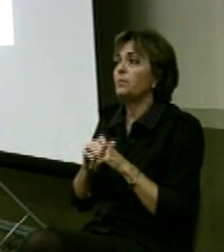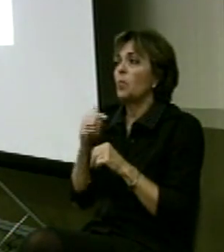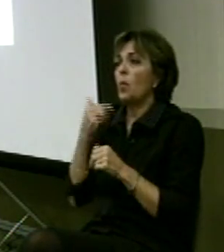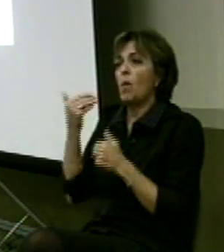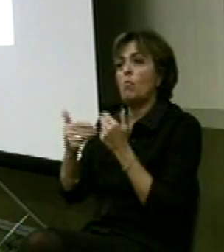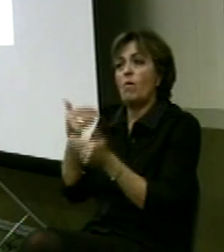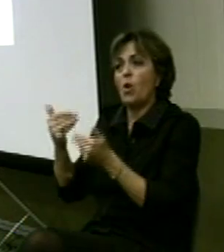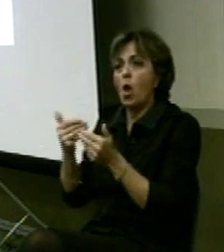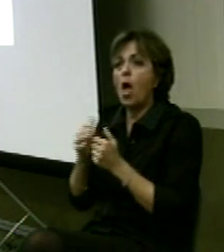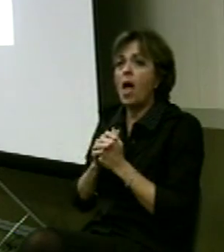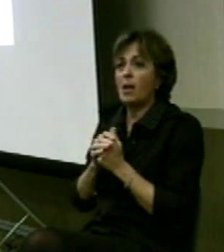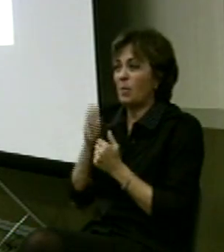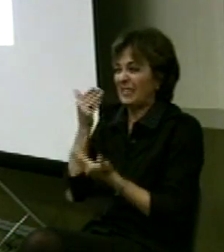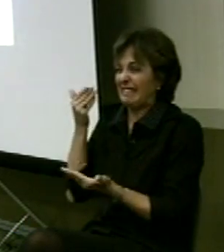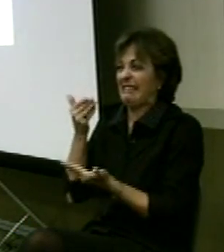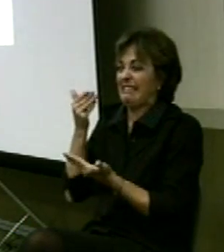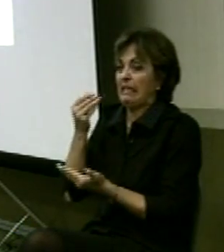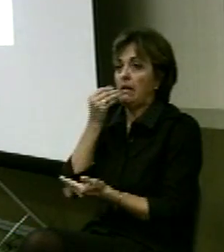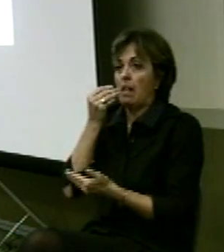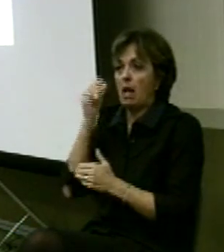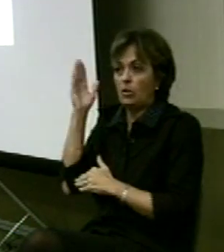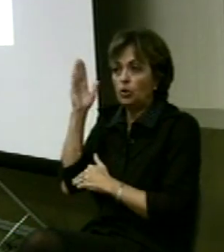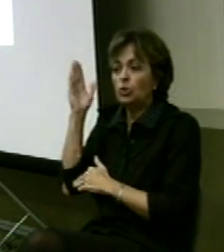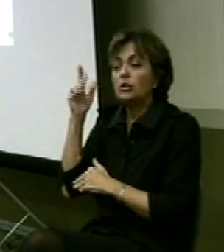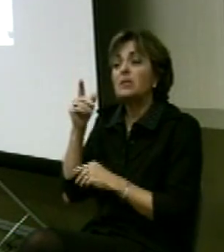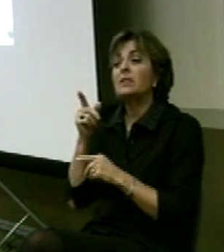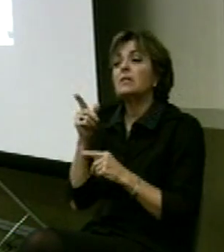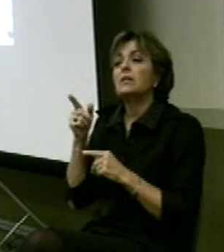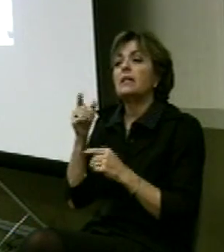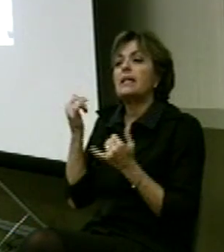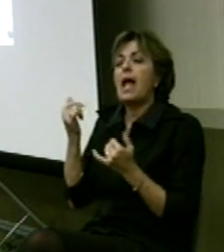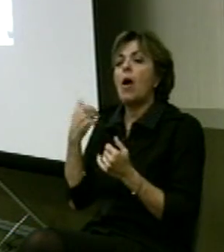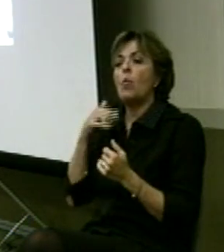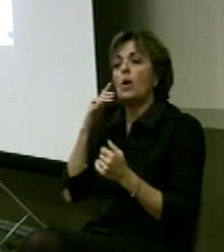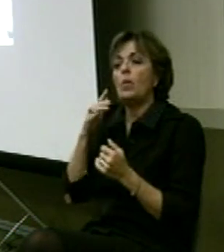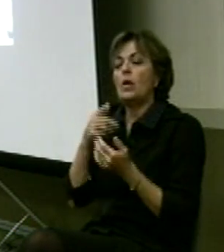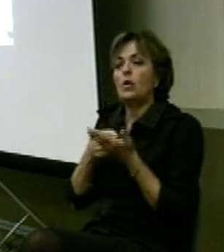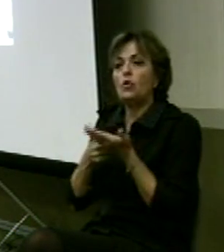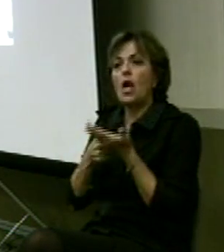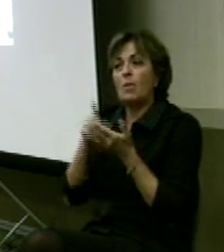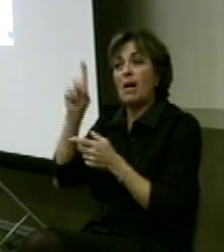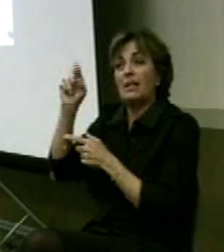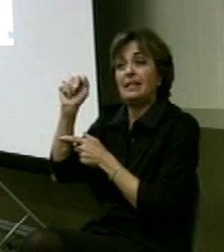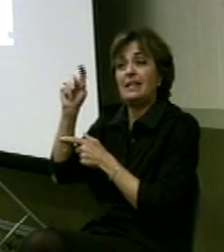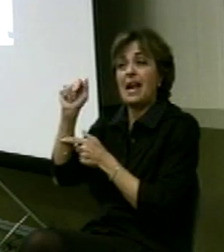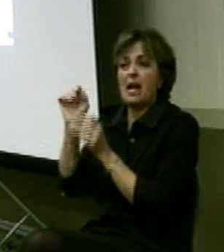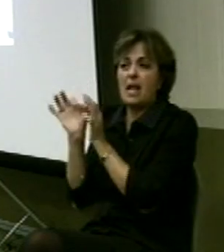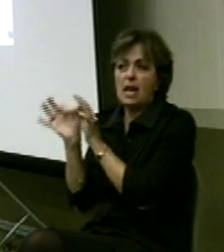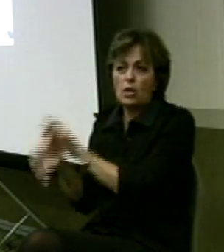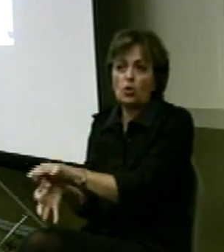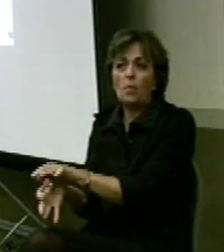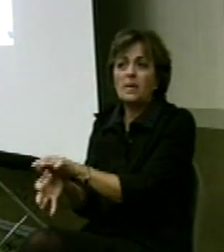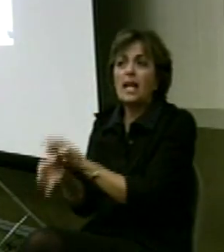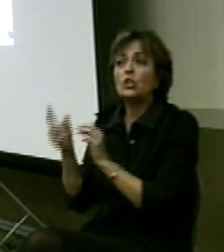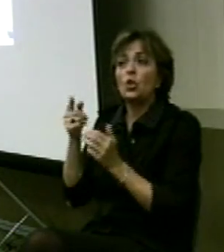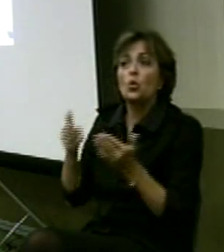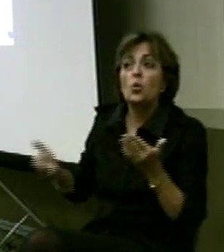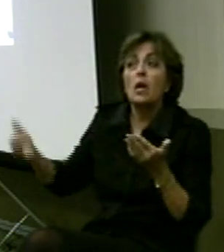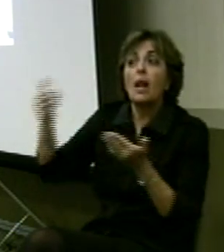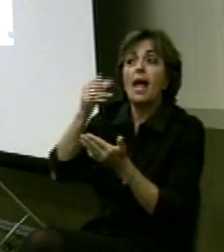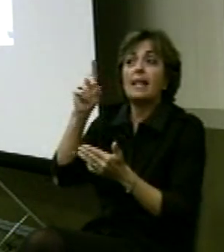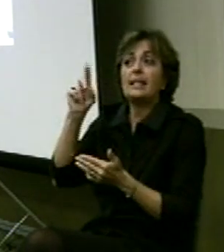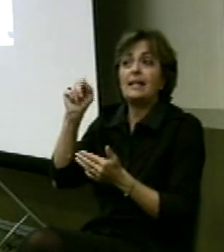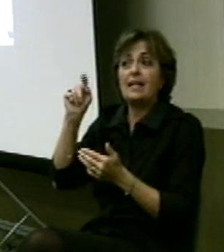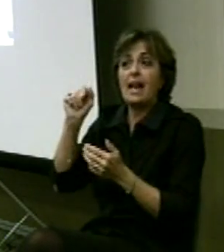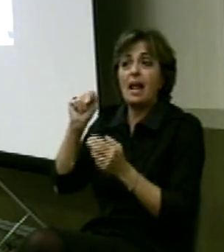to move along because, again, we're running head on into lunch here. We're going to talk about the interpretation of the data. You collected the data, we